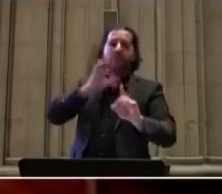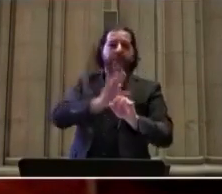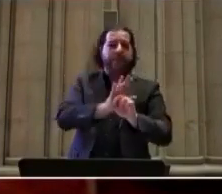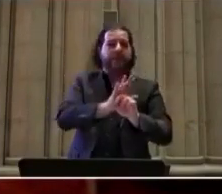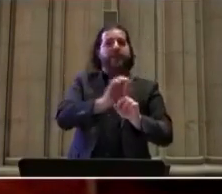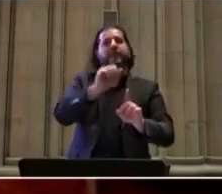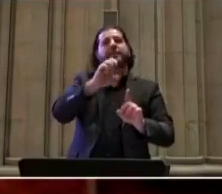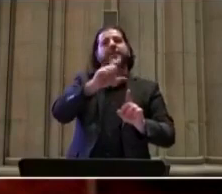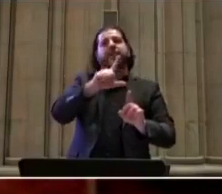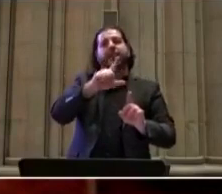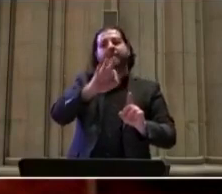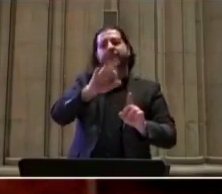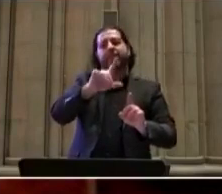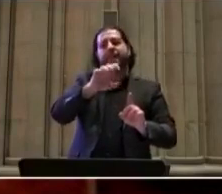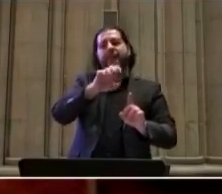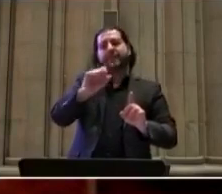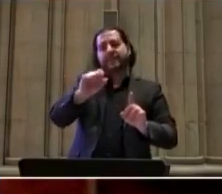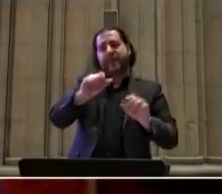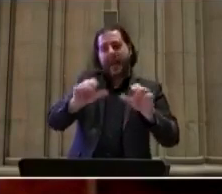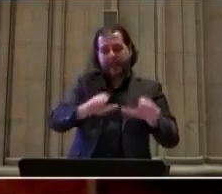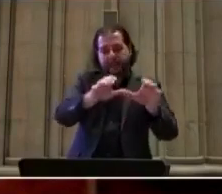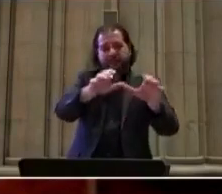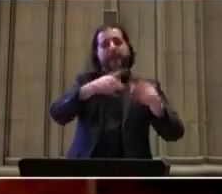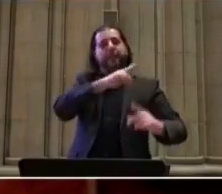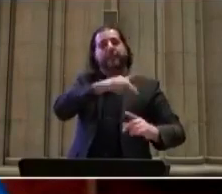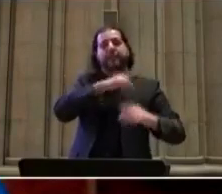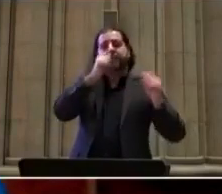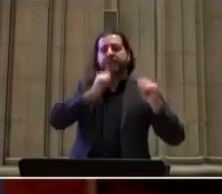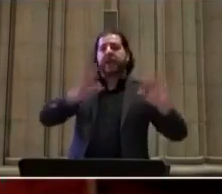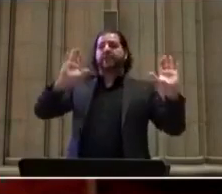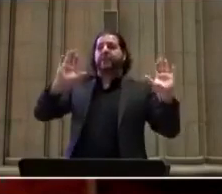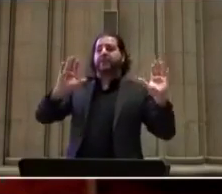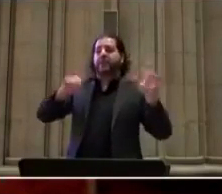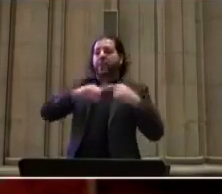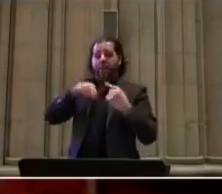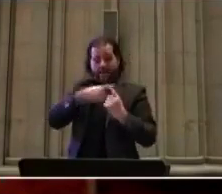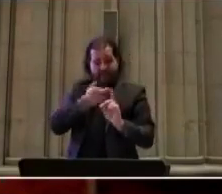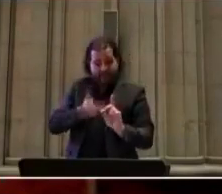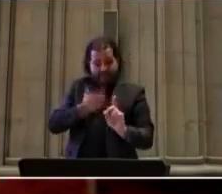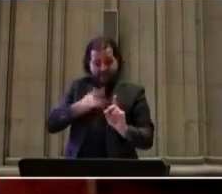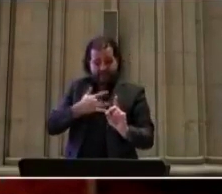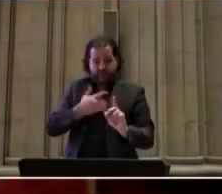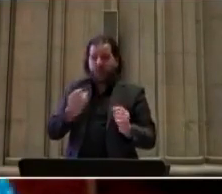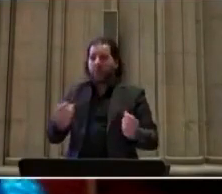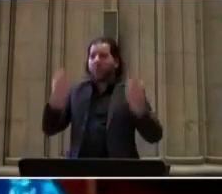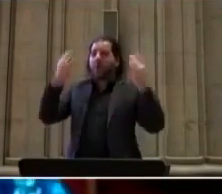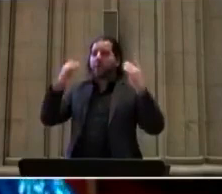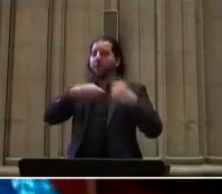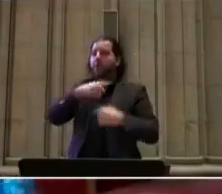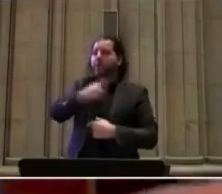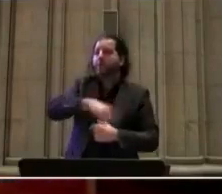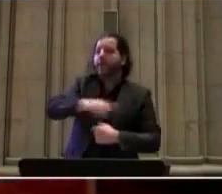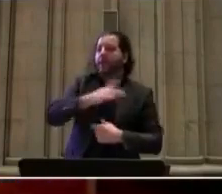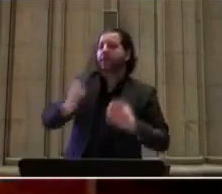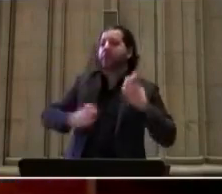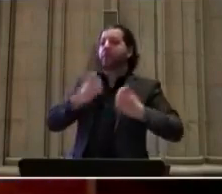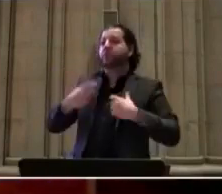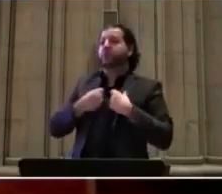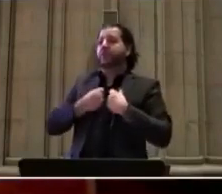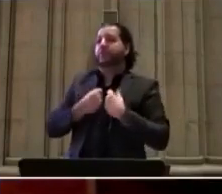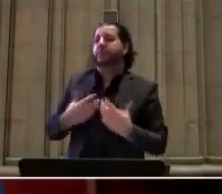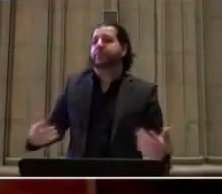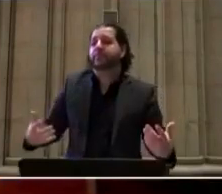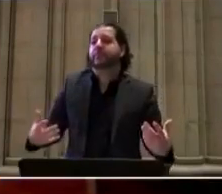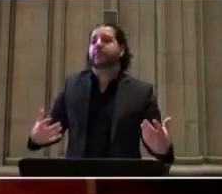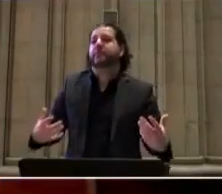selfless acts and personal sacrifices, even when they are overwhelmed, even when they are emotionally stretched